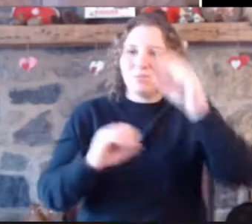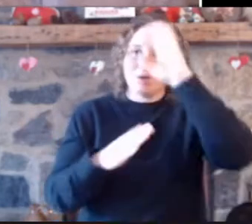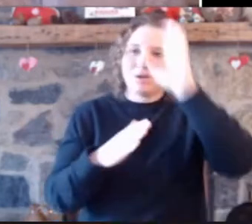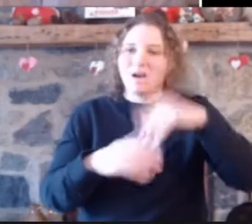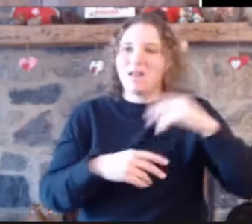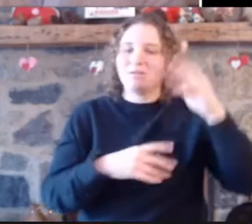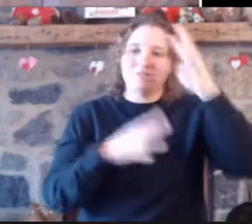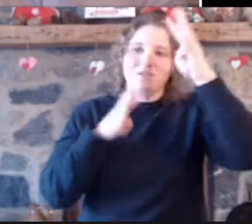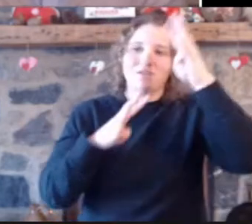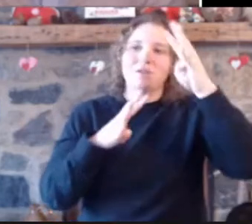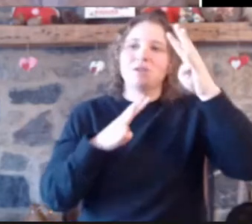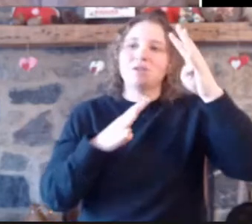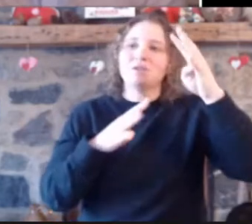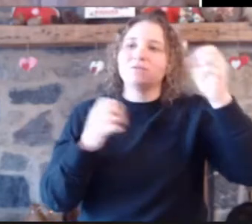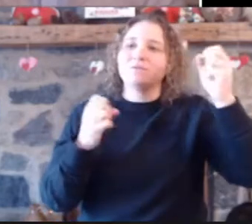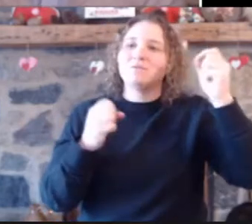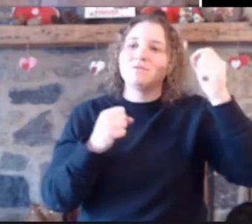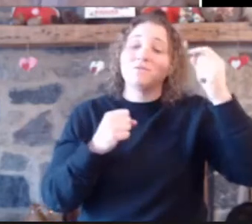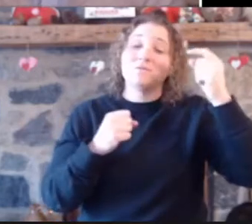those afraid of the light.